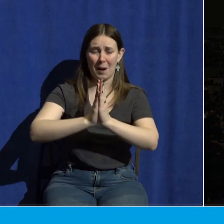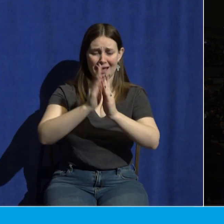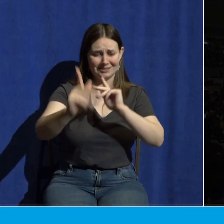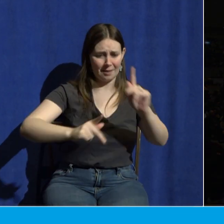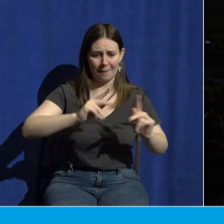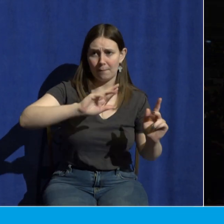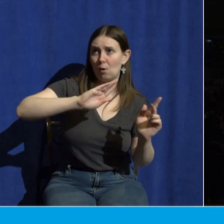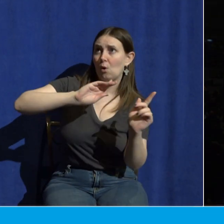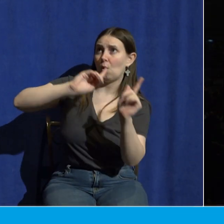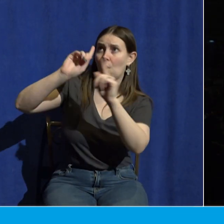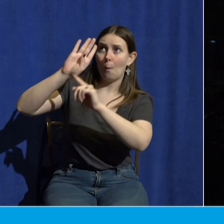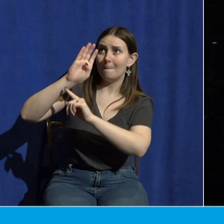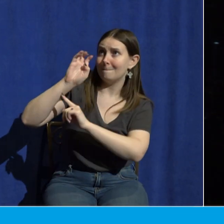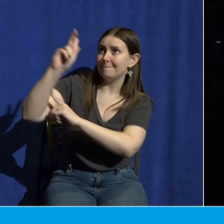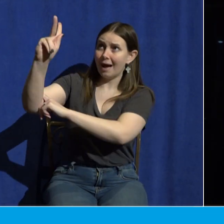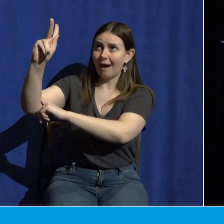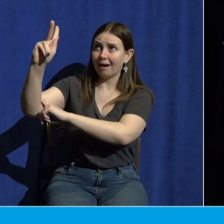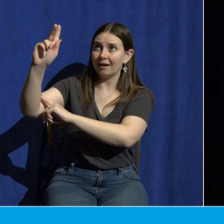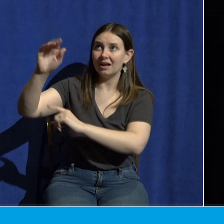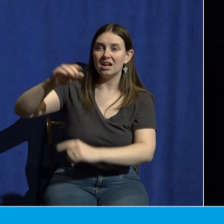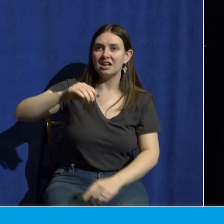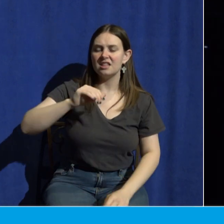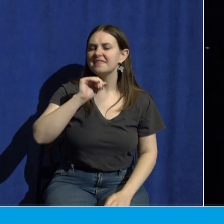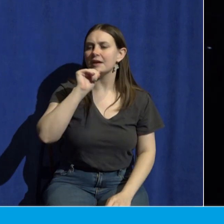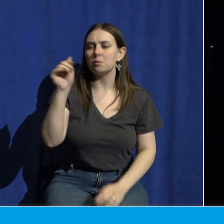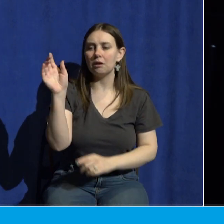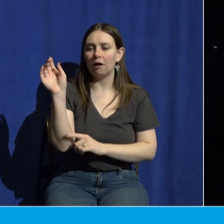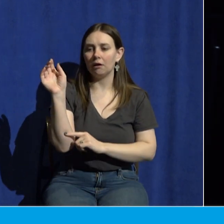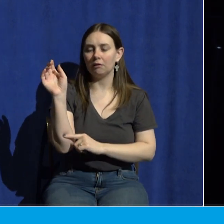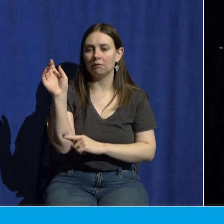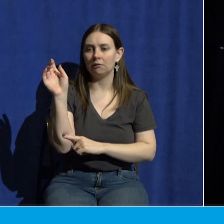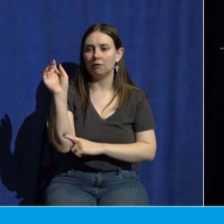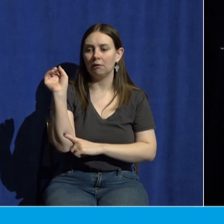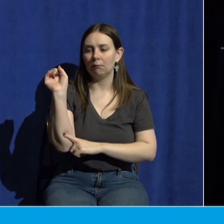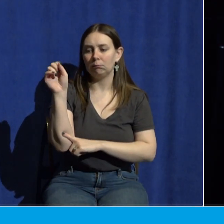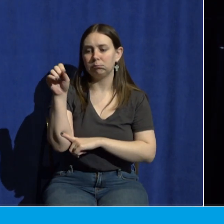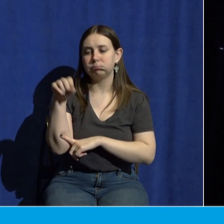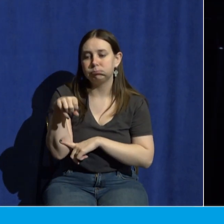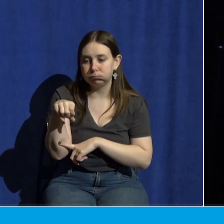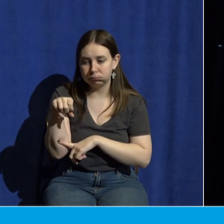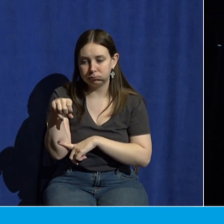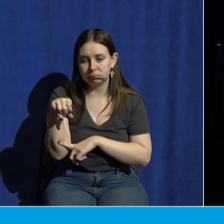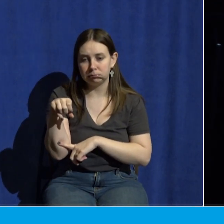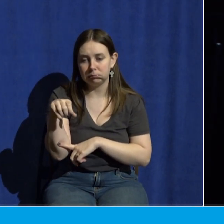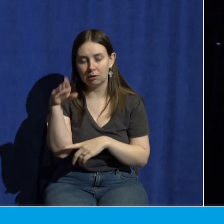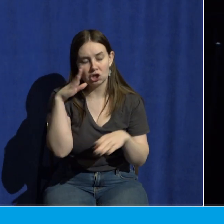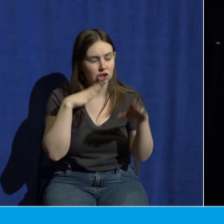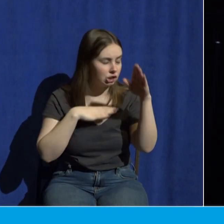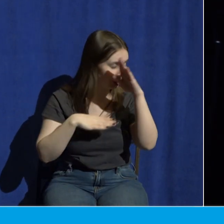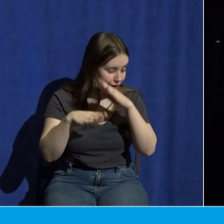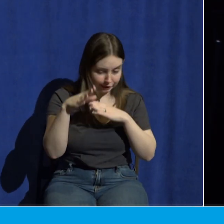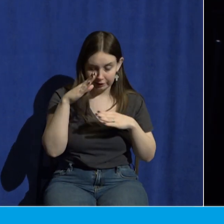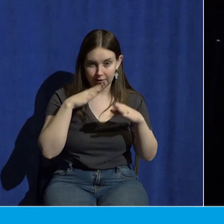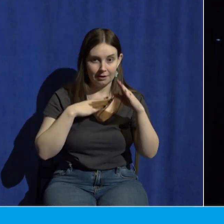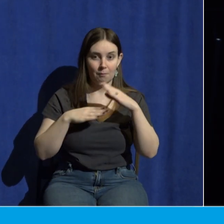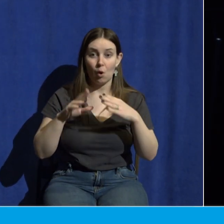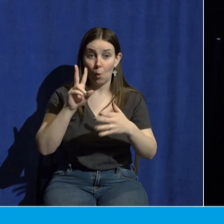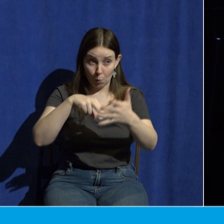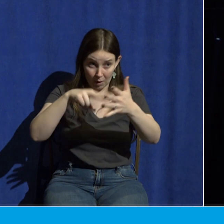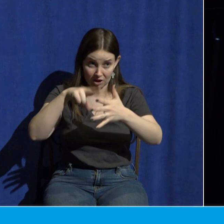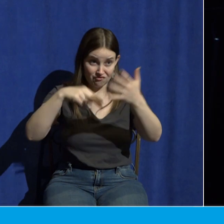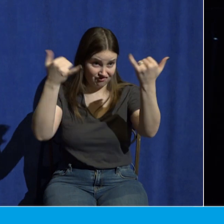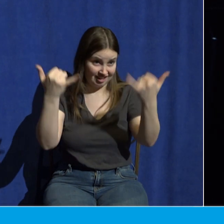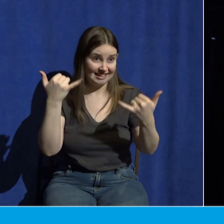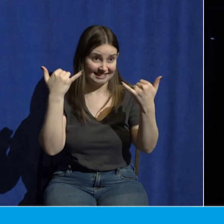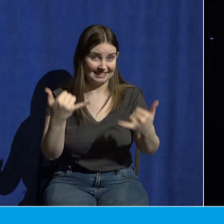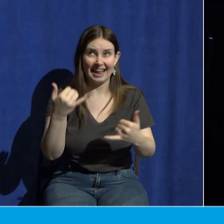so with head held low in shame. We read in our Bible reading this morning, Psalm 3, you're the